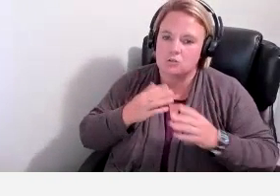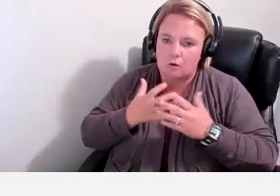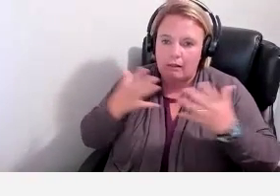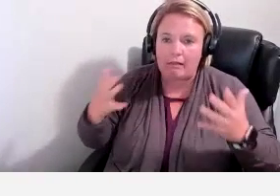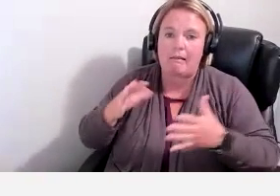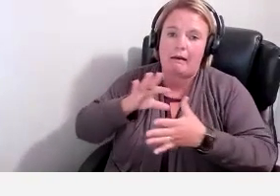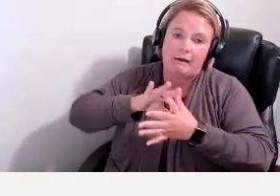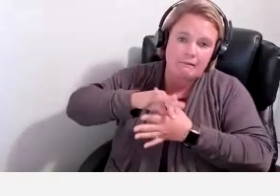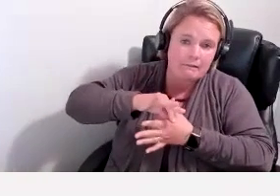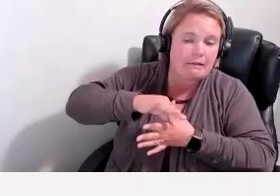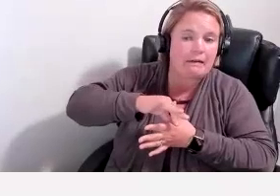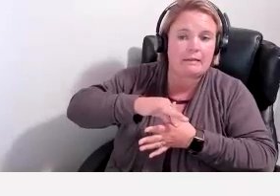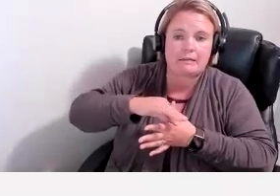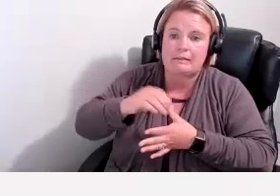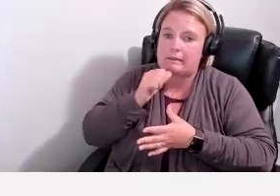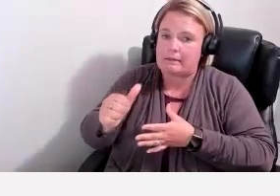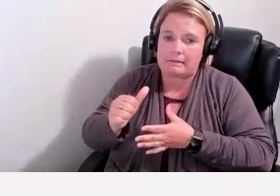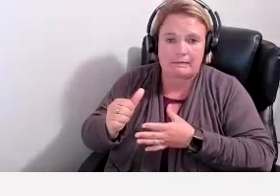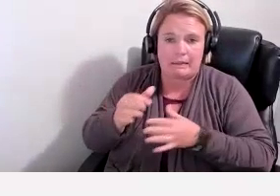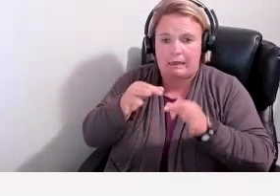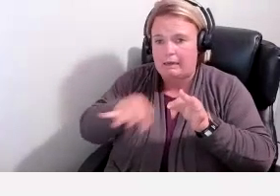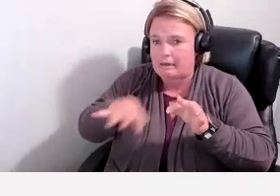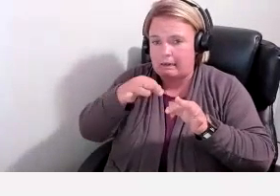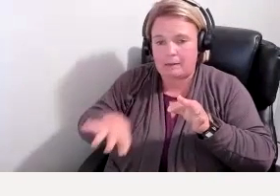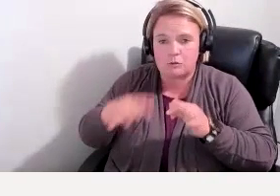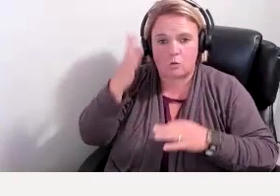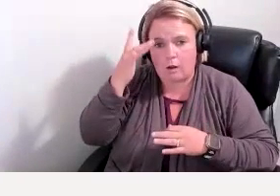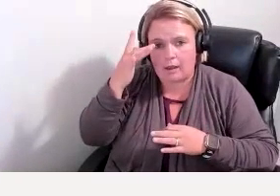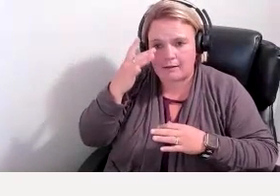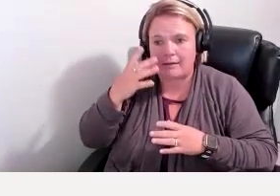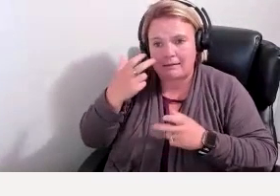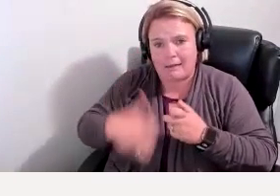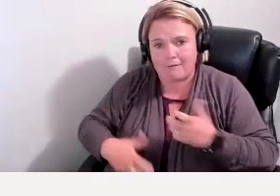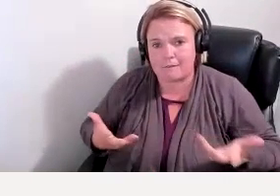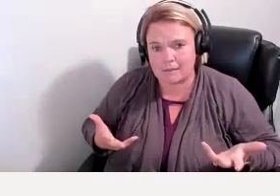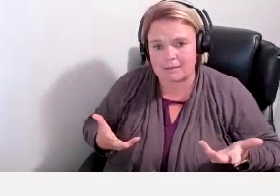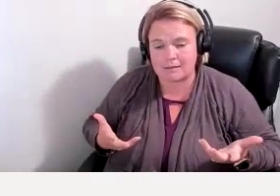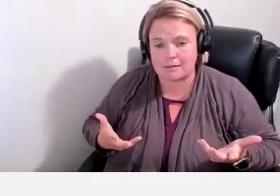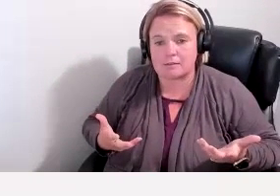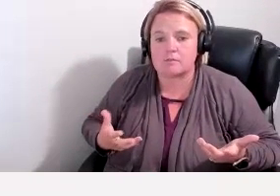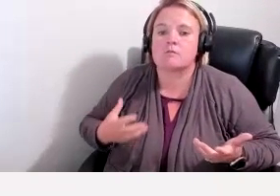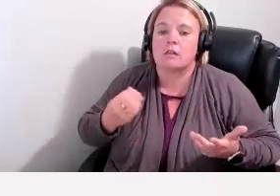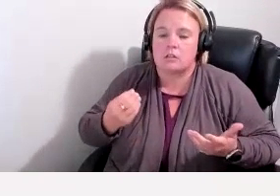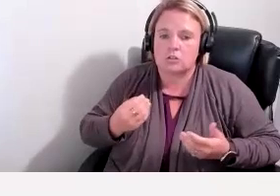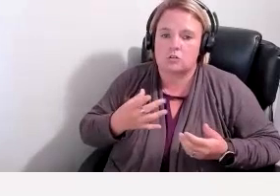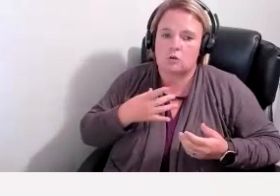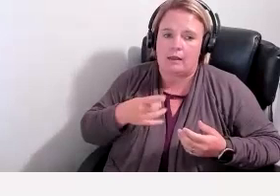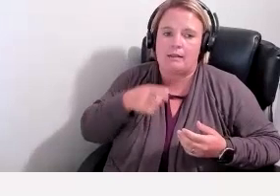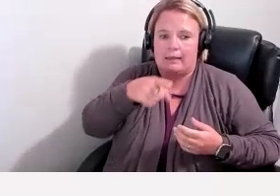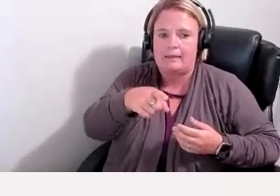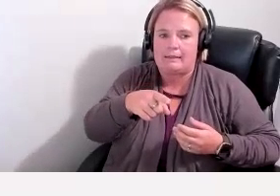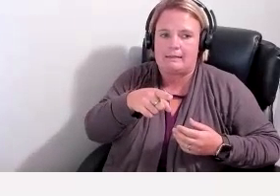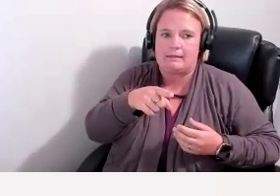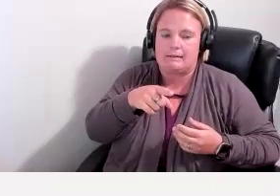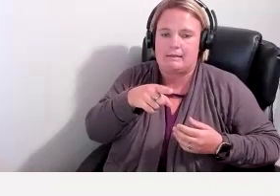isn't captioned because it's too difficult. So that's why I liked this company